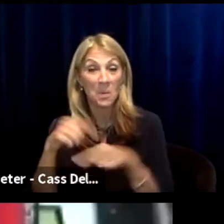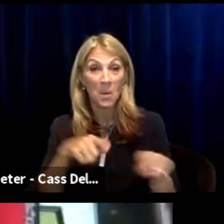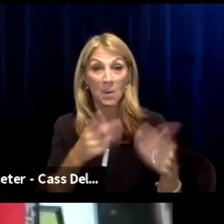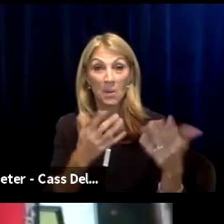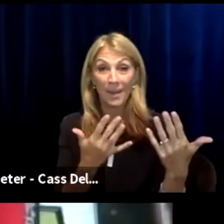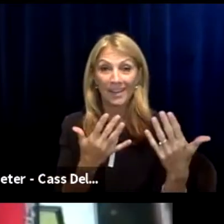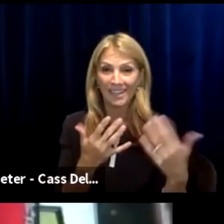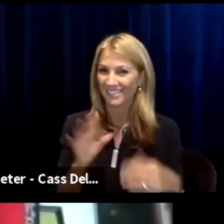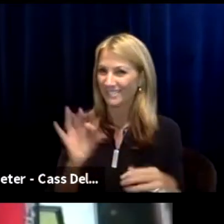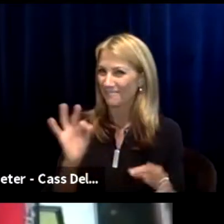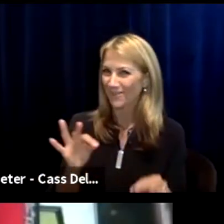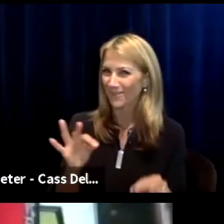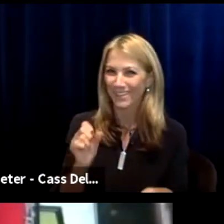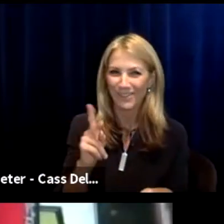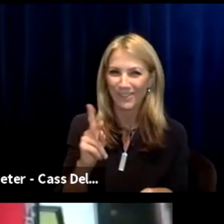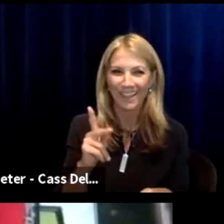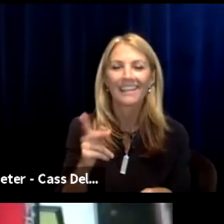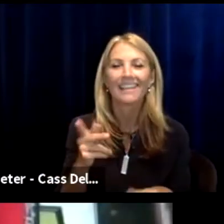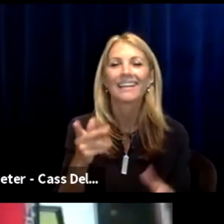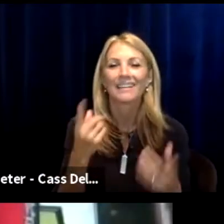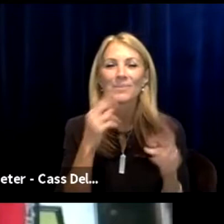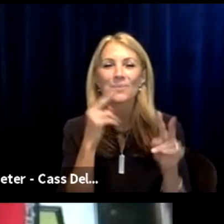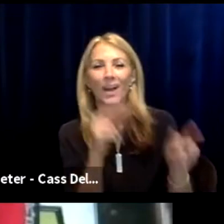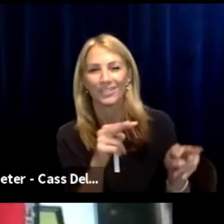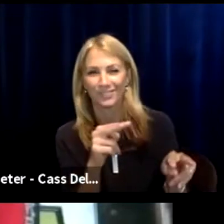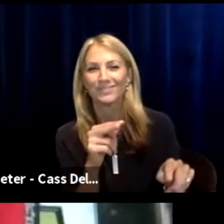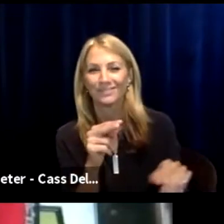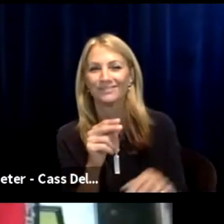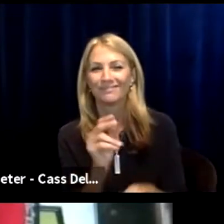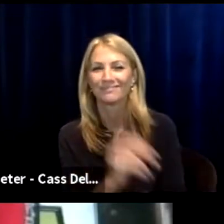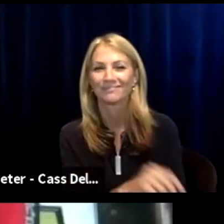Perfect. Cool. Let's do it.